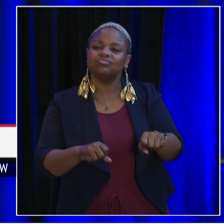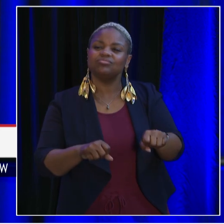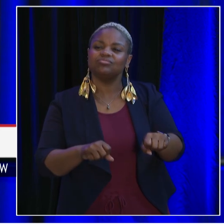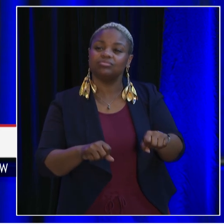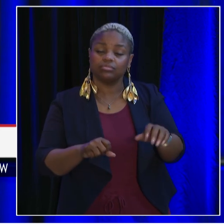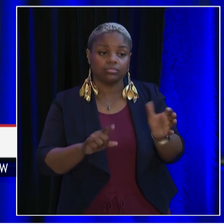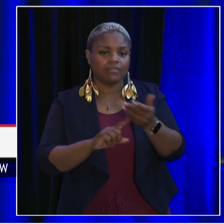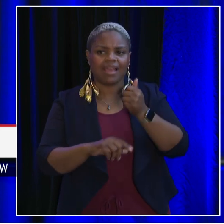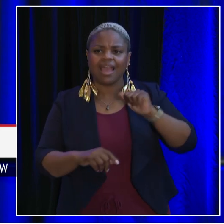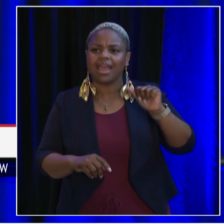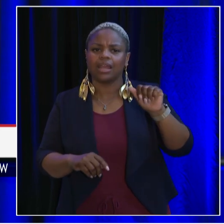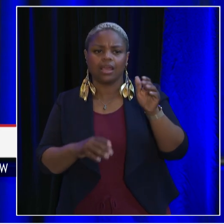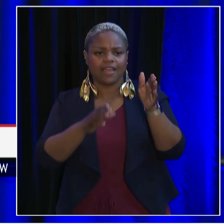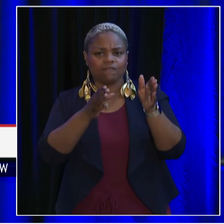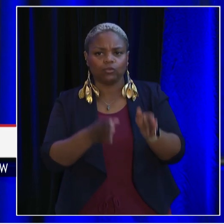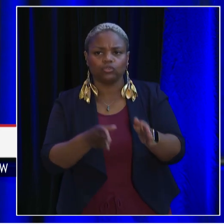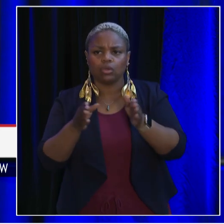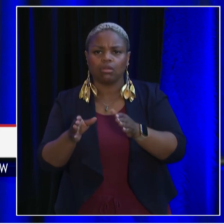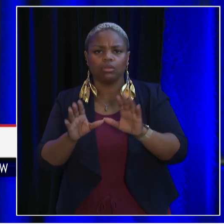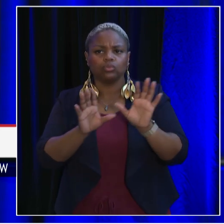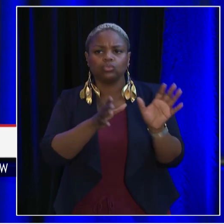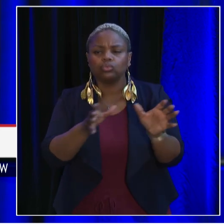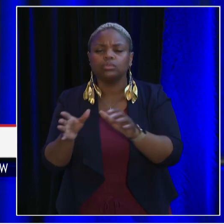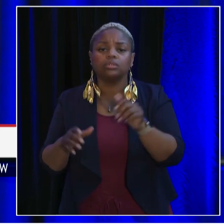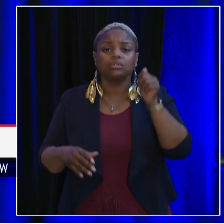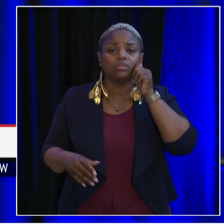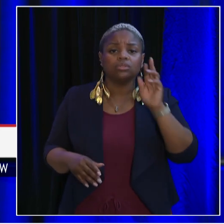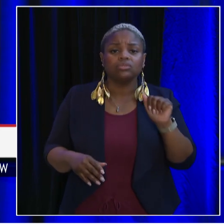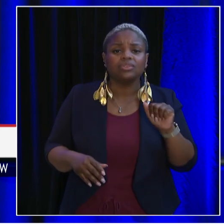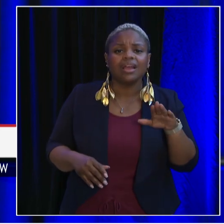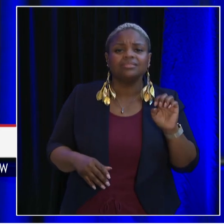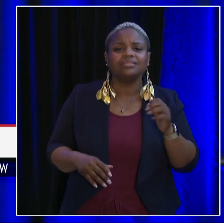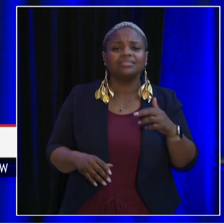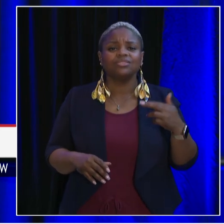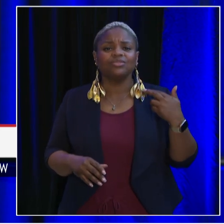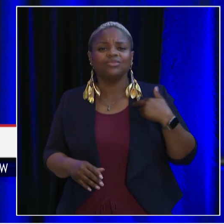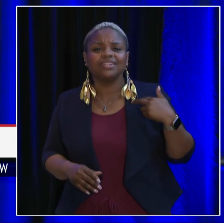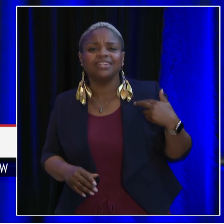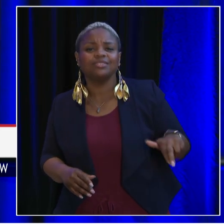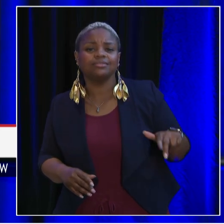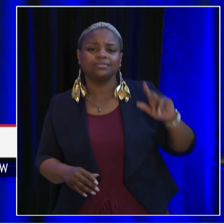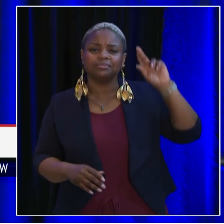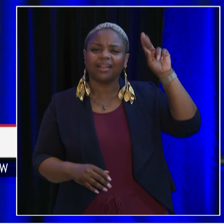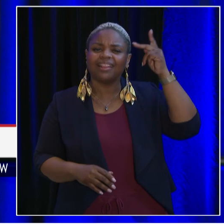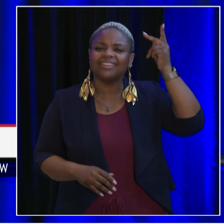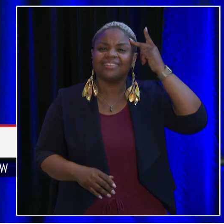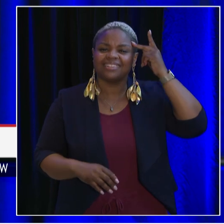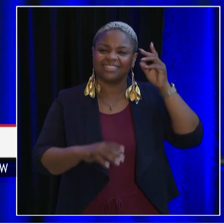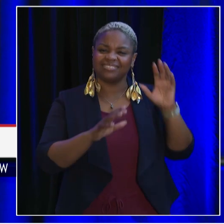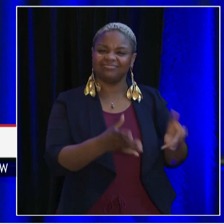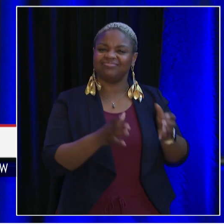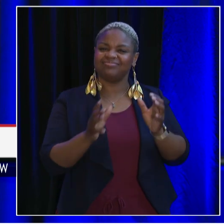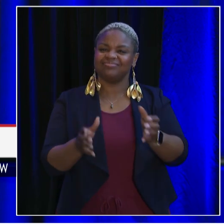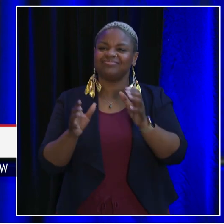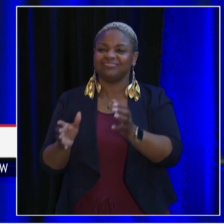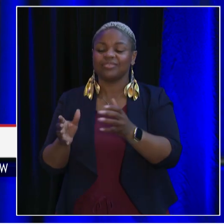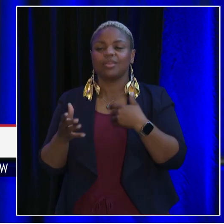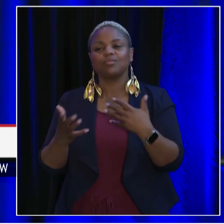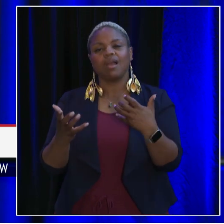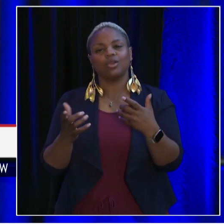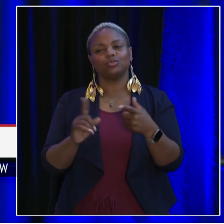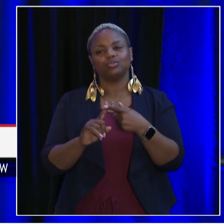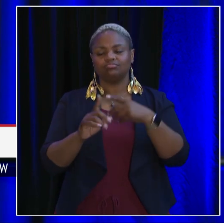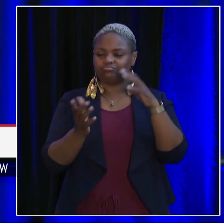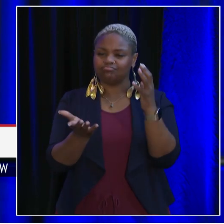group, race, religion, or political party. that seeks to use power to